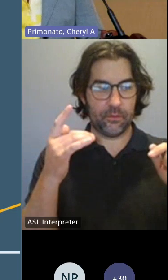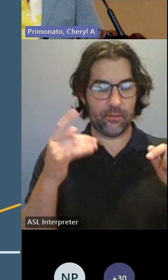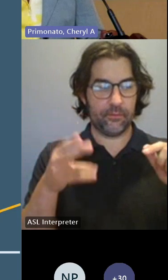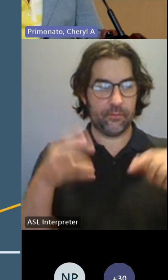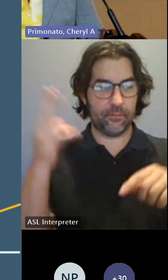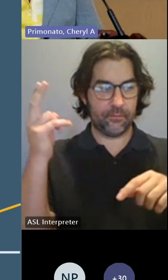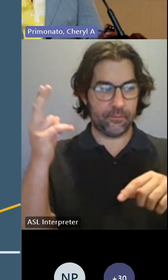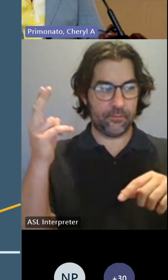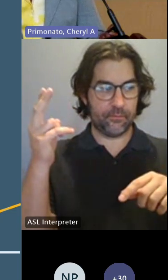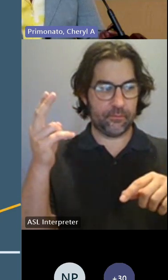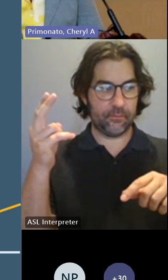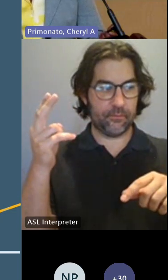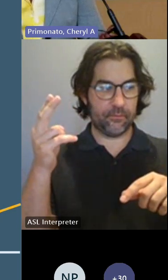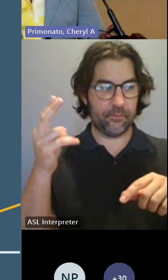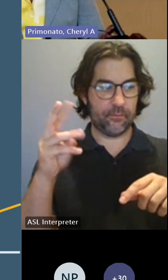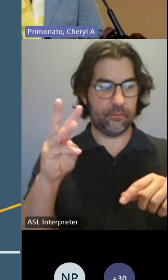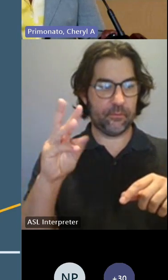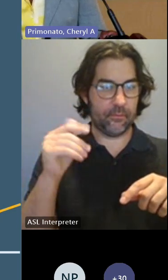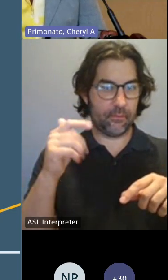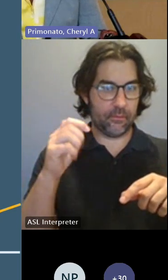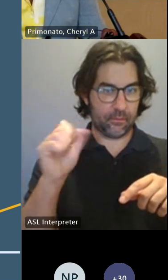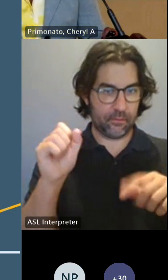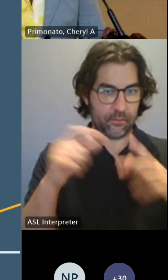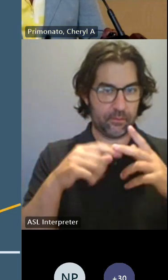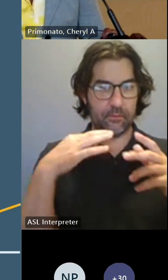higher wages and benefits.